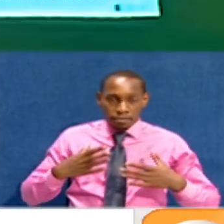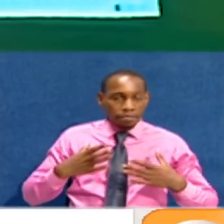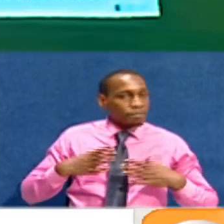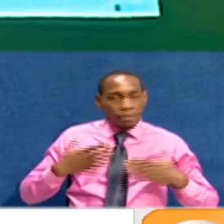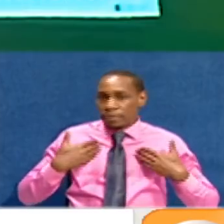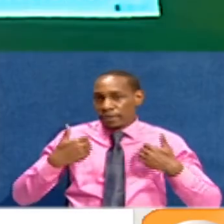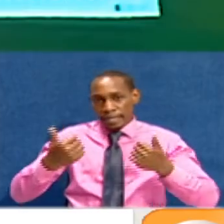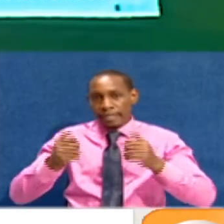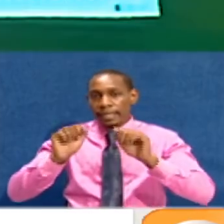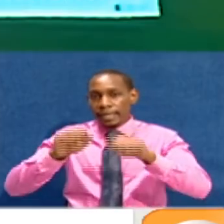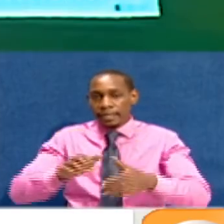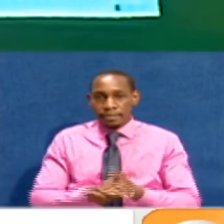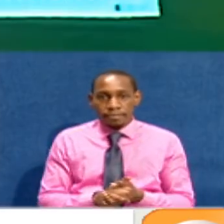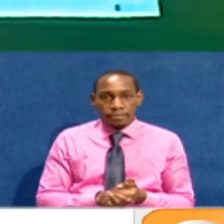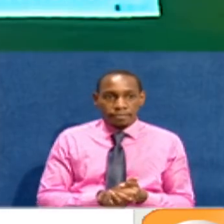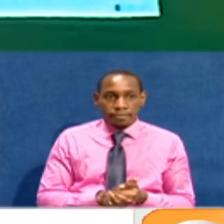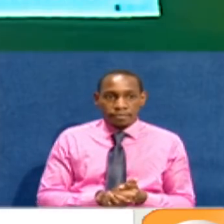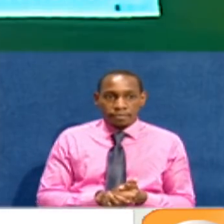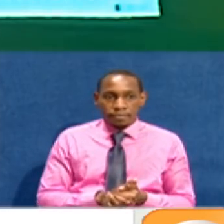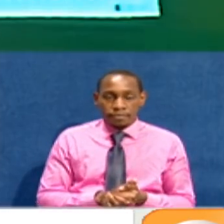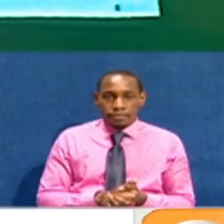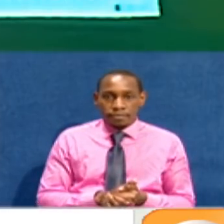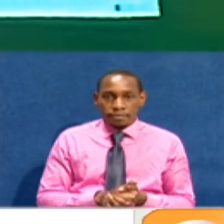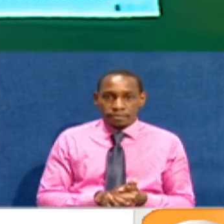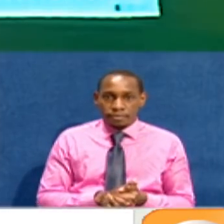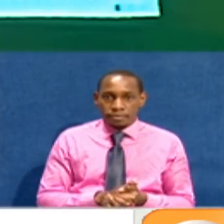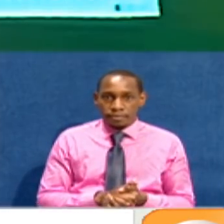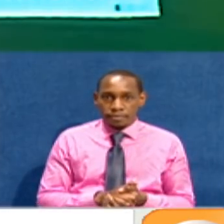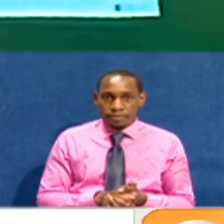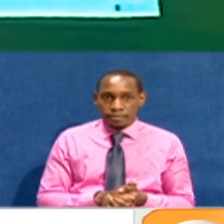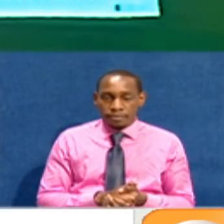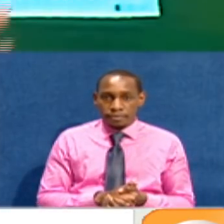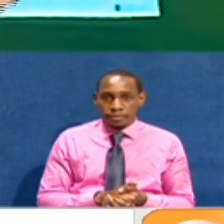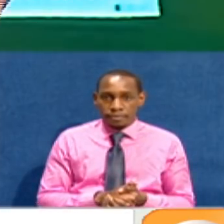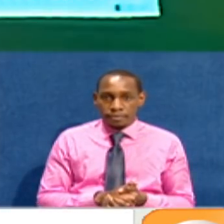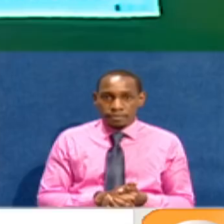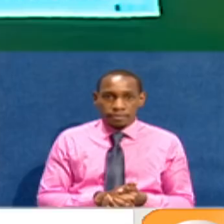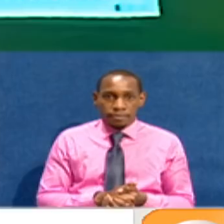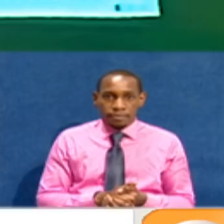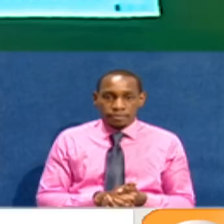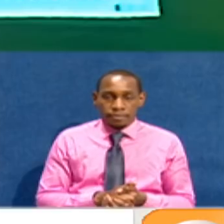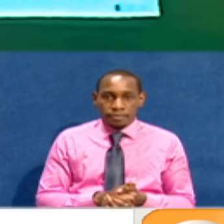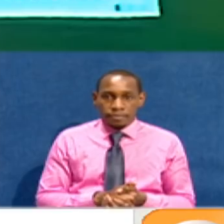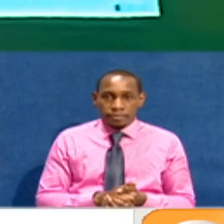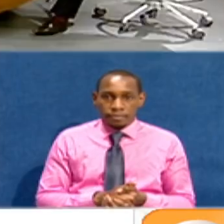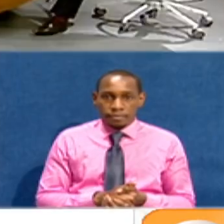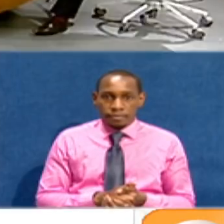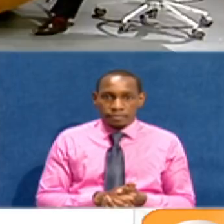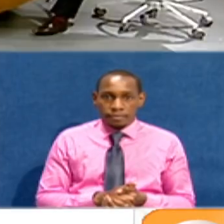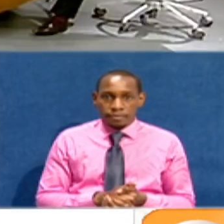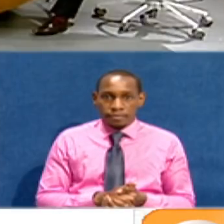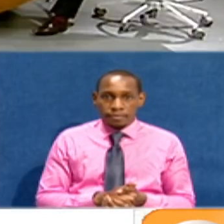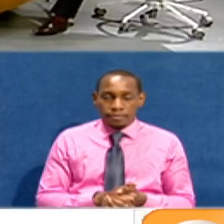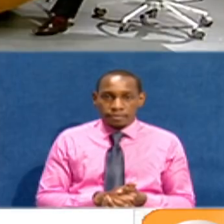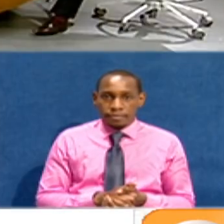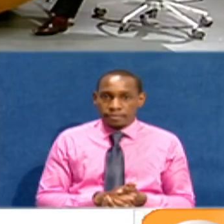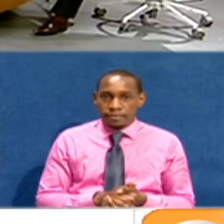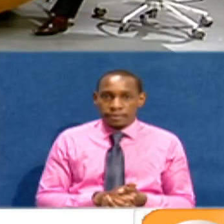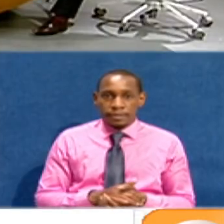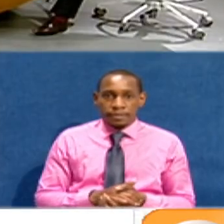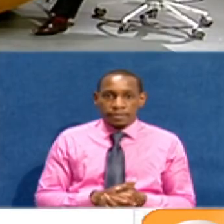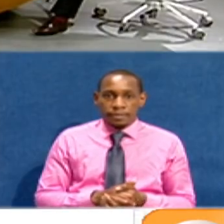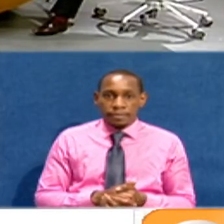people get unwell. If he's fine, then someone just says, well, you know what, you guys are just speaking. Here he is. I think it